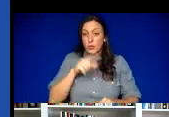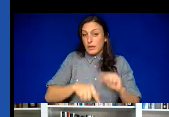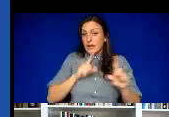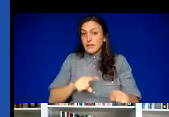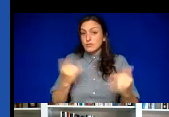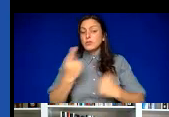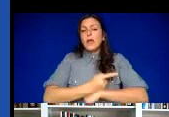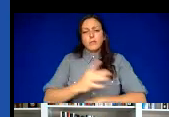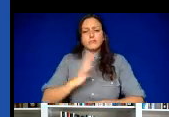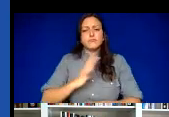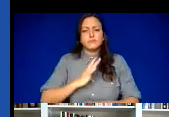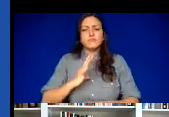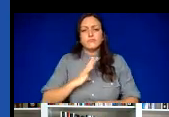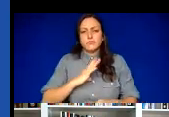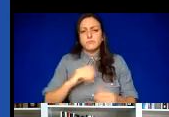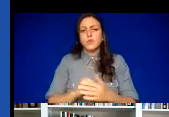today, we will send that over to